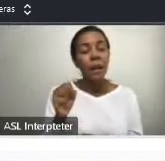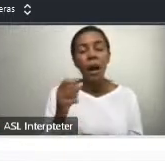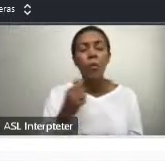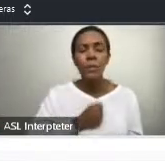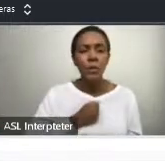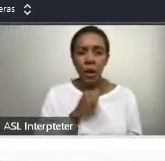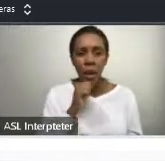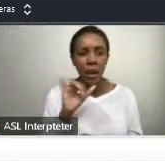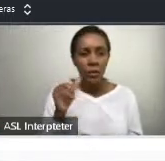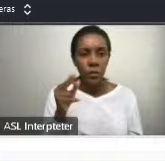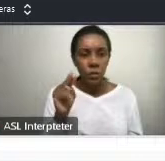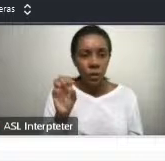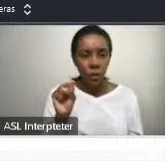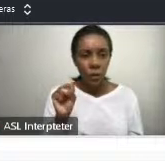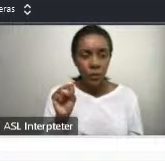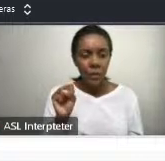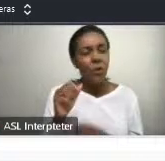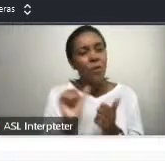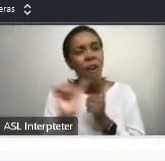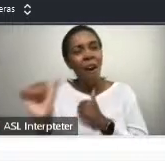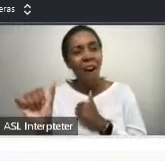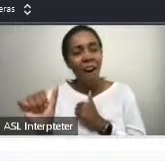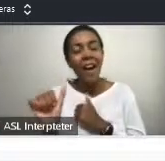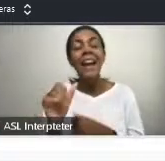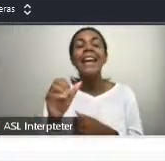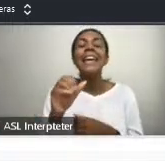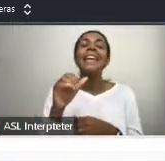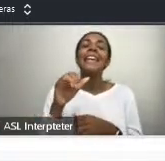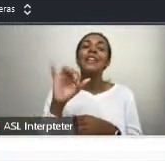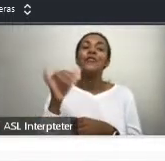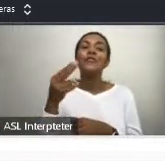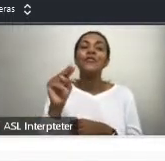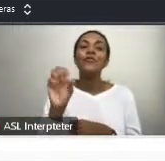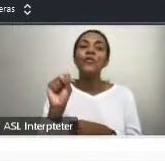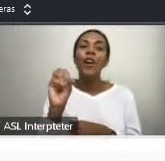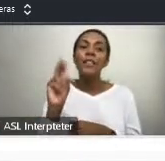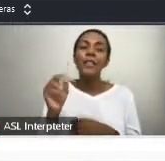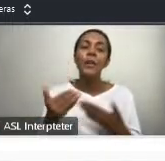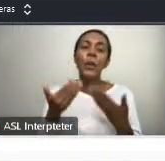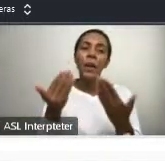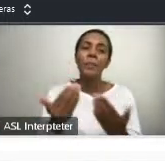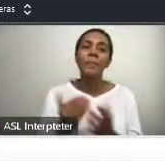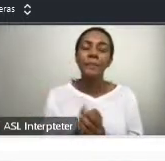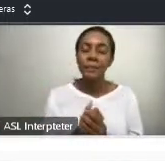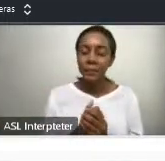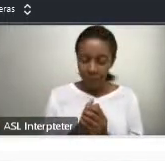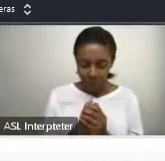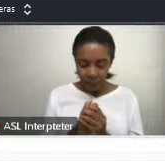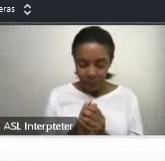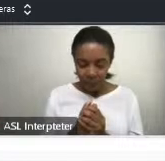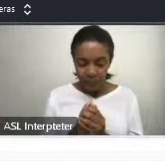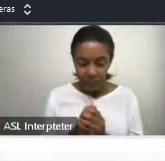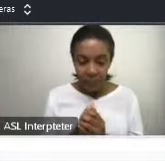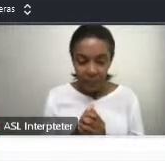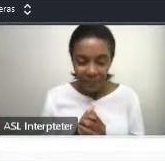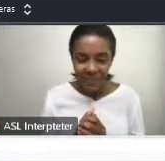Jones. Kind of far away. Councilwoman Johnson, the floor is yours, madam. Thank you.